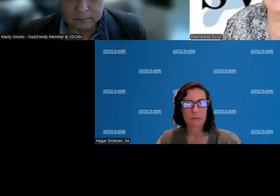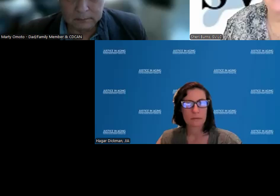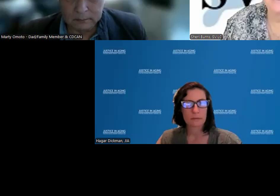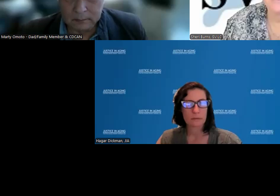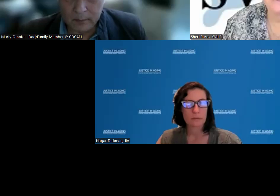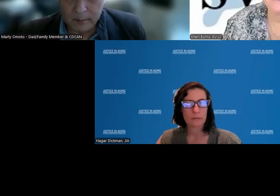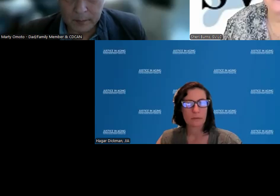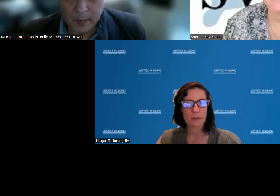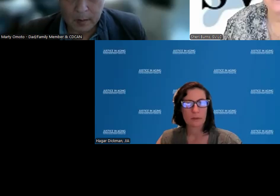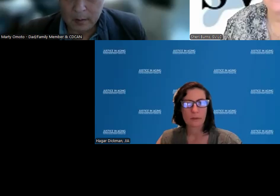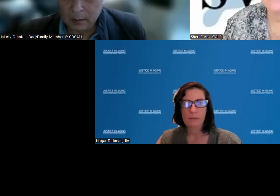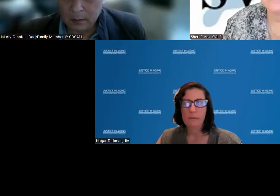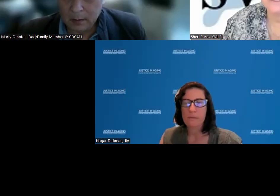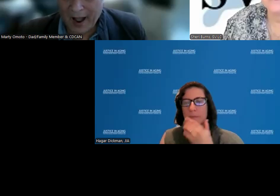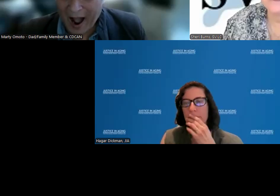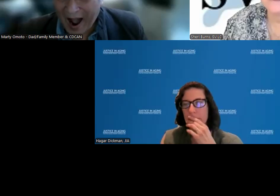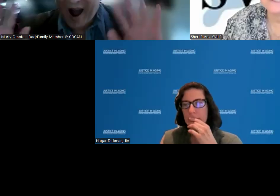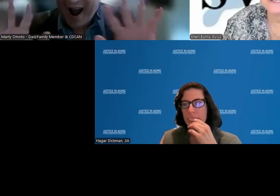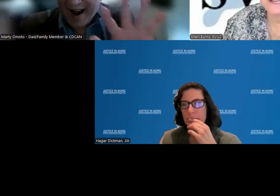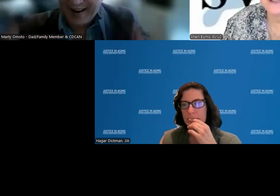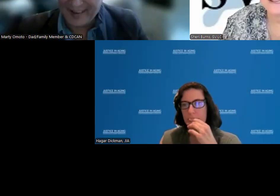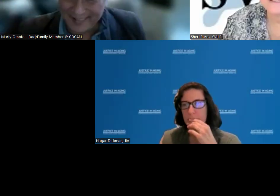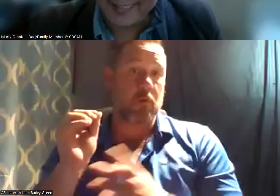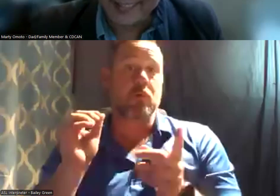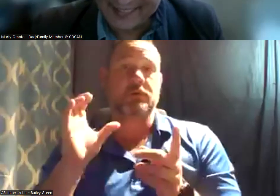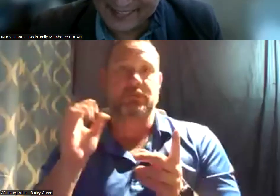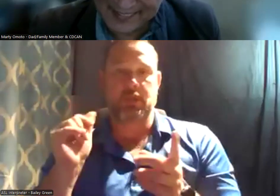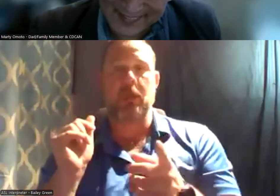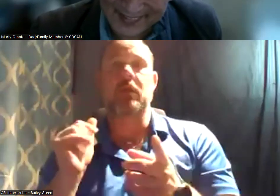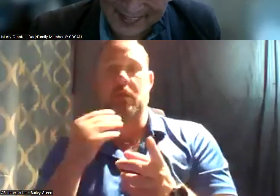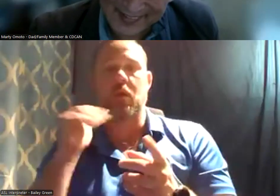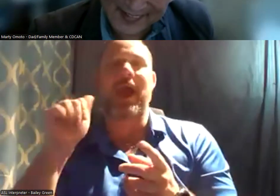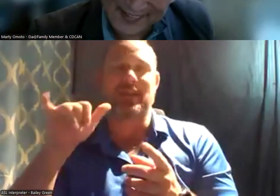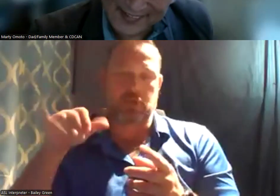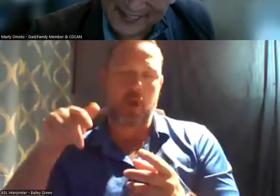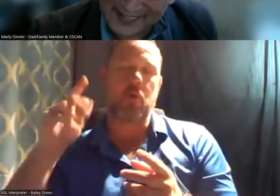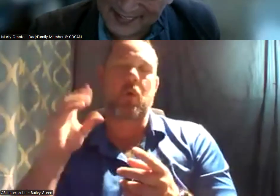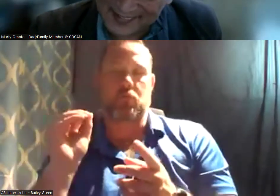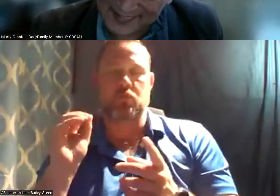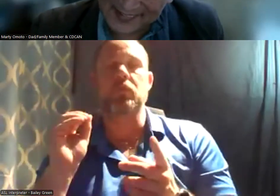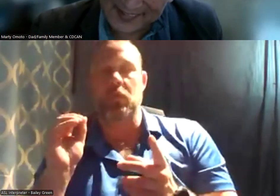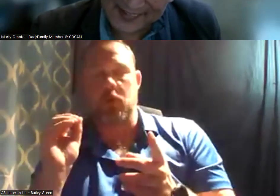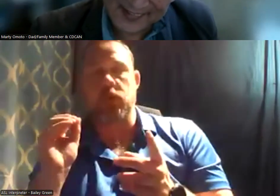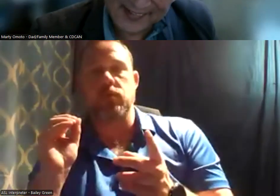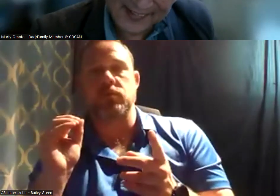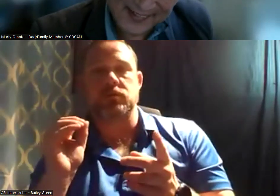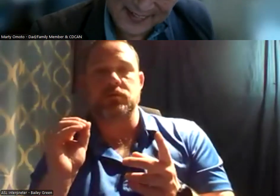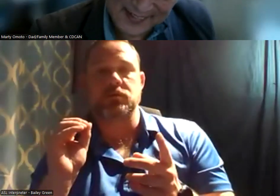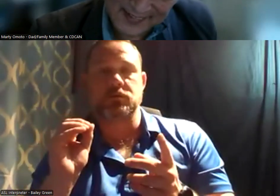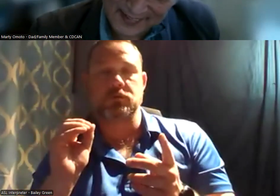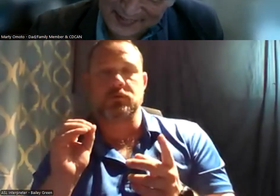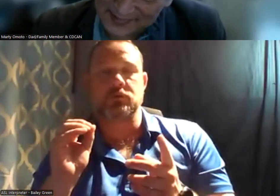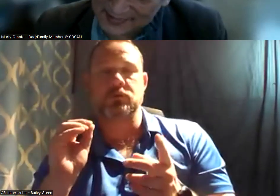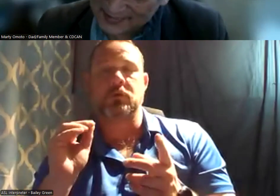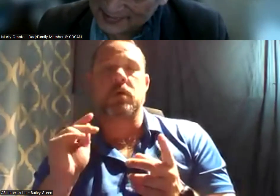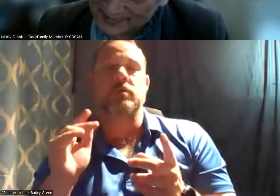Thank you, Agar. And Ayoko with the CDA. Yes, thank you. Good afternoon, everyone. Ayako Utsumi, I'm